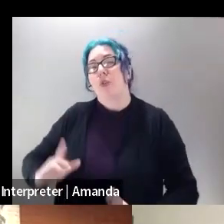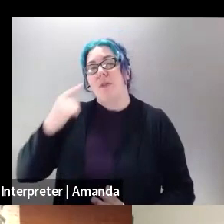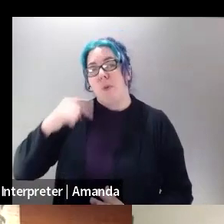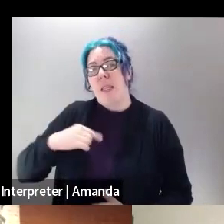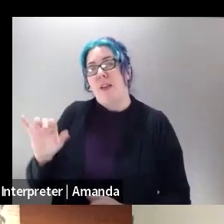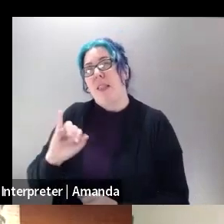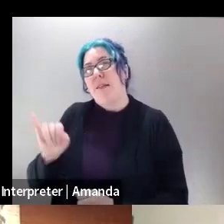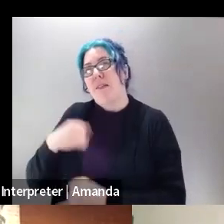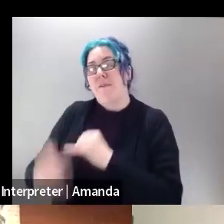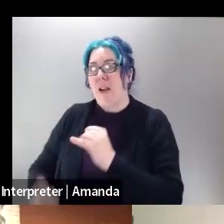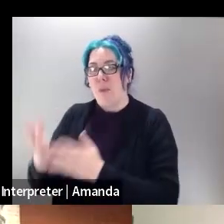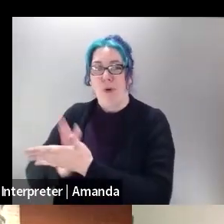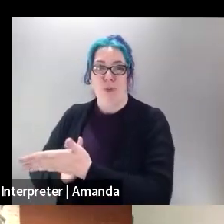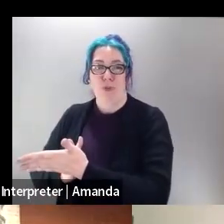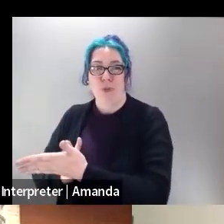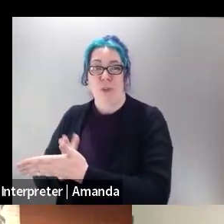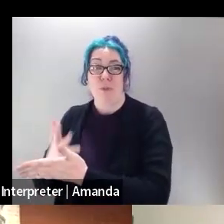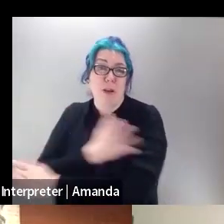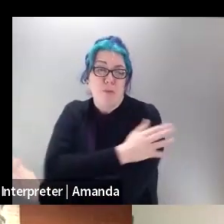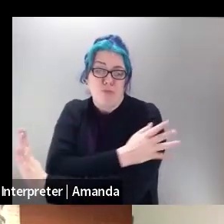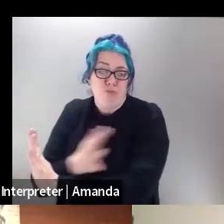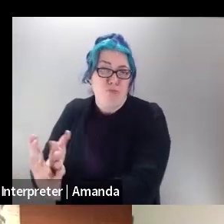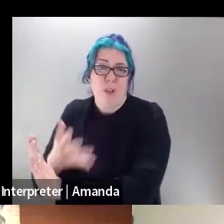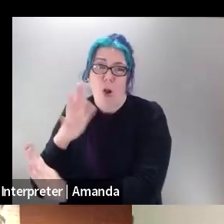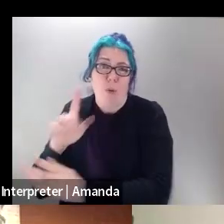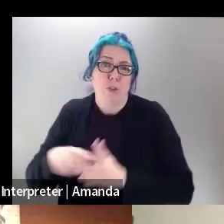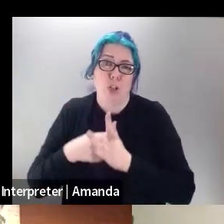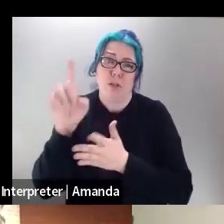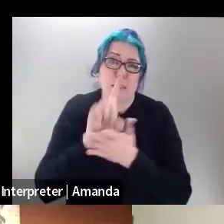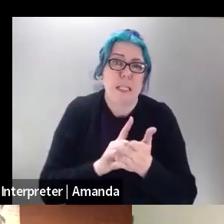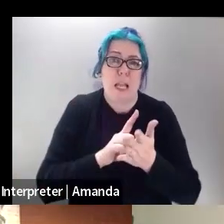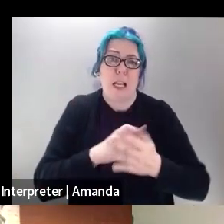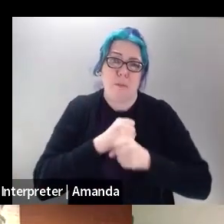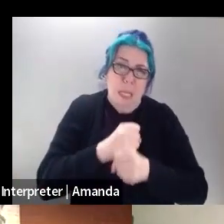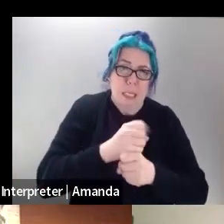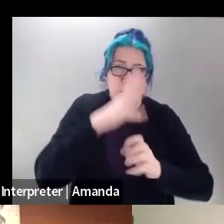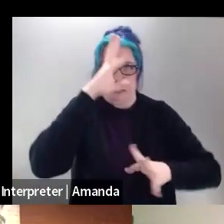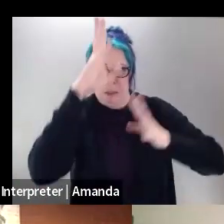picture puzzle vision that we're creating. Again, contributing to the production. So,